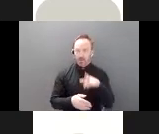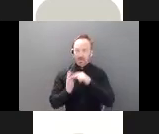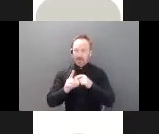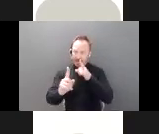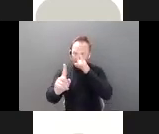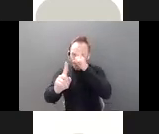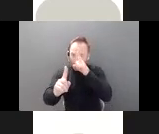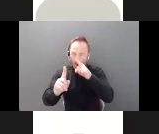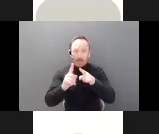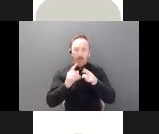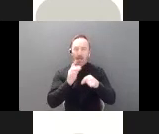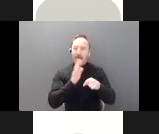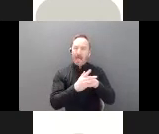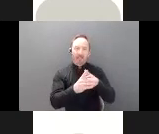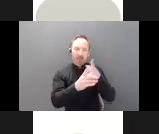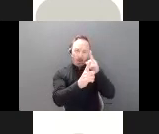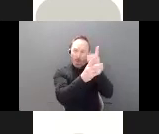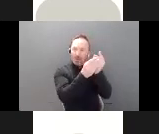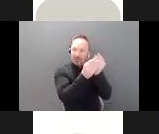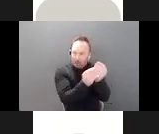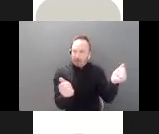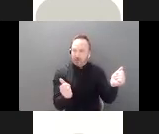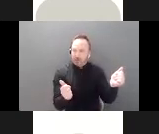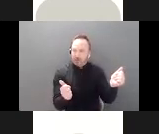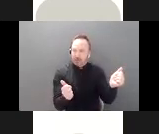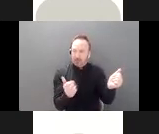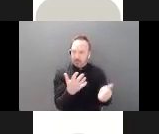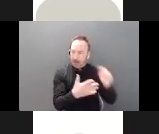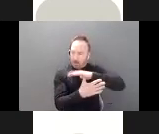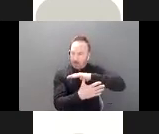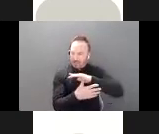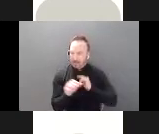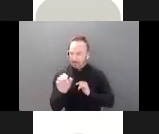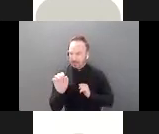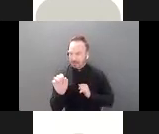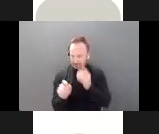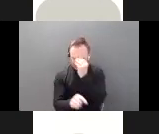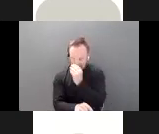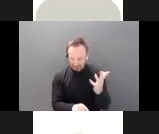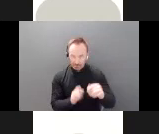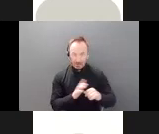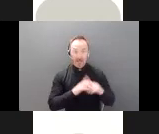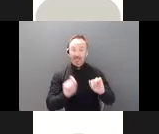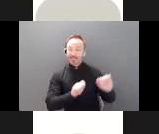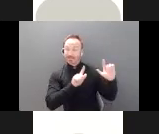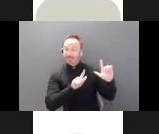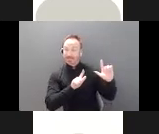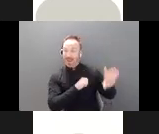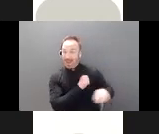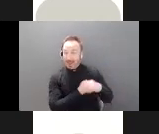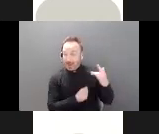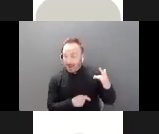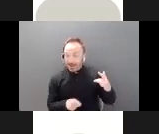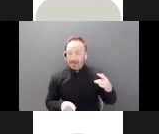to give you a quick overview there. This slide I put in because I think if you remember anything